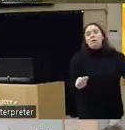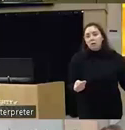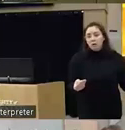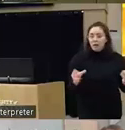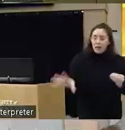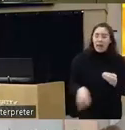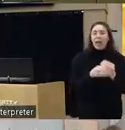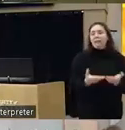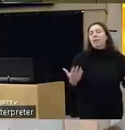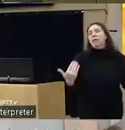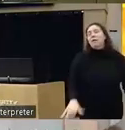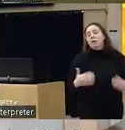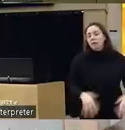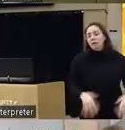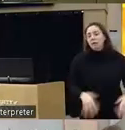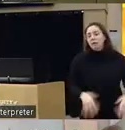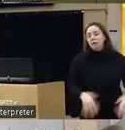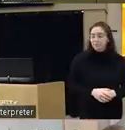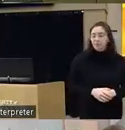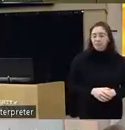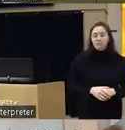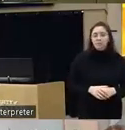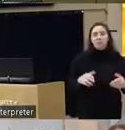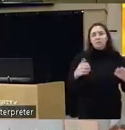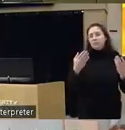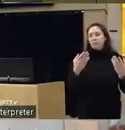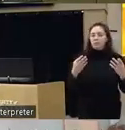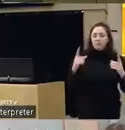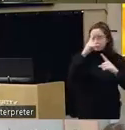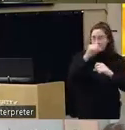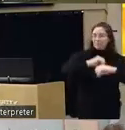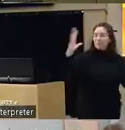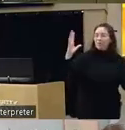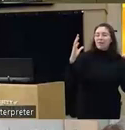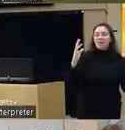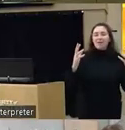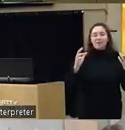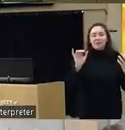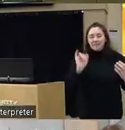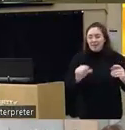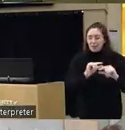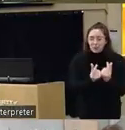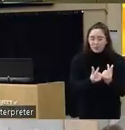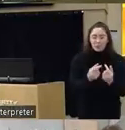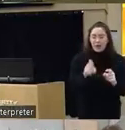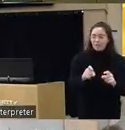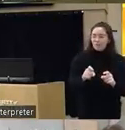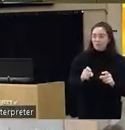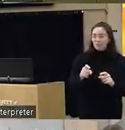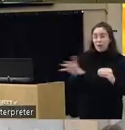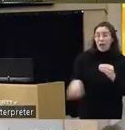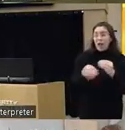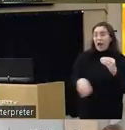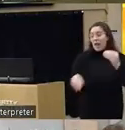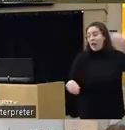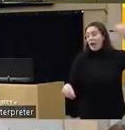yet another thing. And I think when we look at it, we also have the endocrine group asking for more and putting more on primary care.